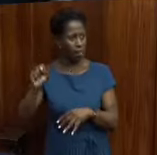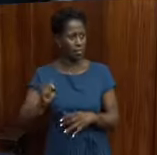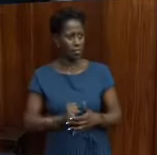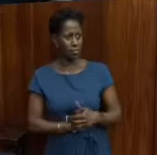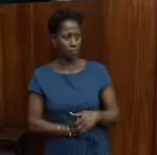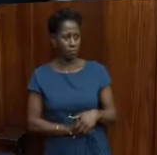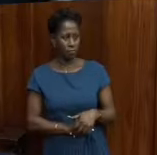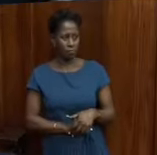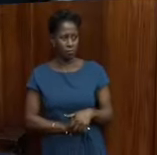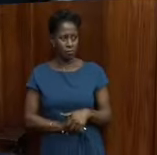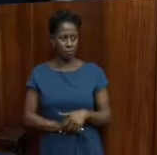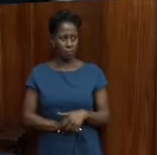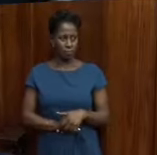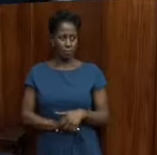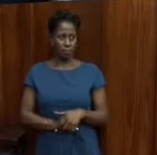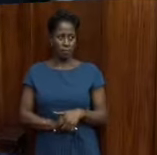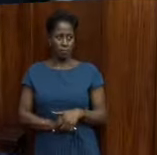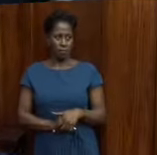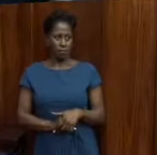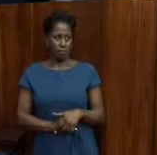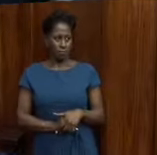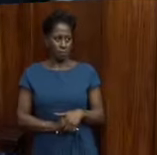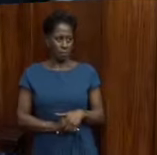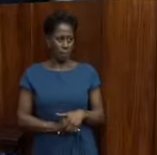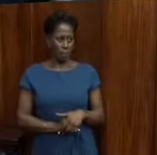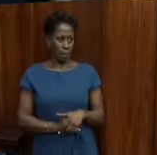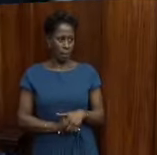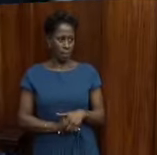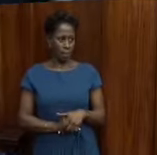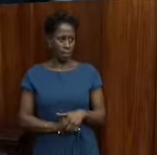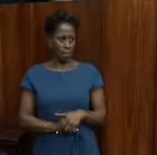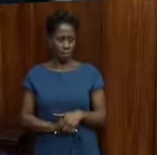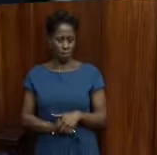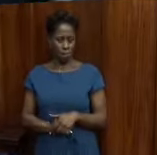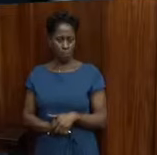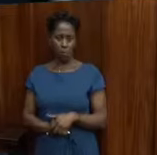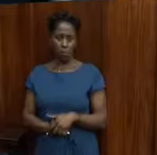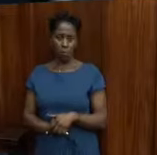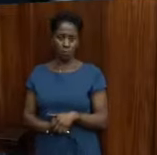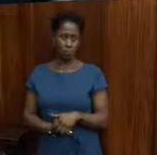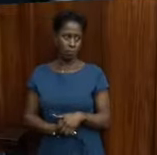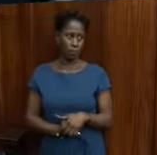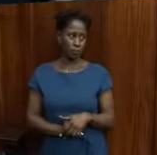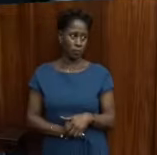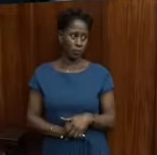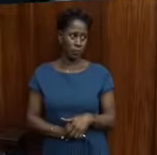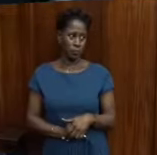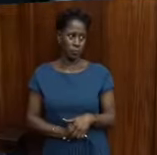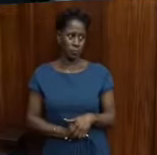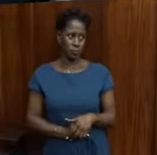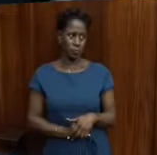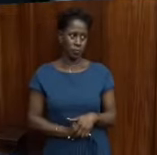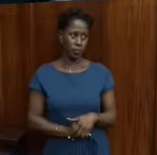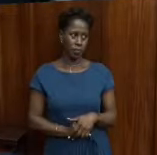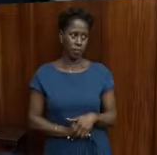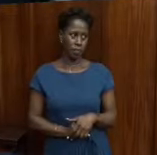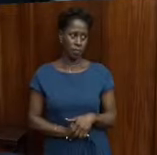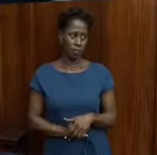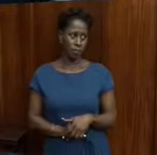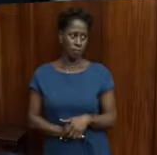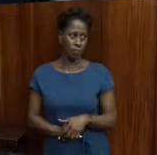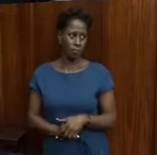which comprises 10 standalone buildings with 25 rooms and suites. And Mr. Speaker, I have a letter